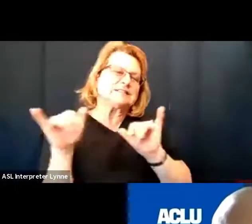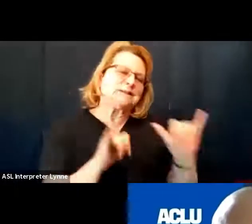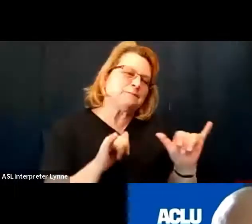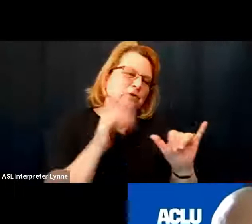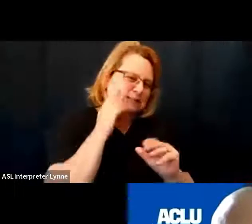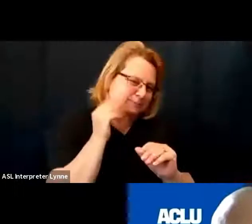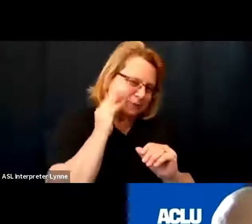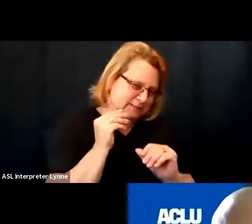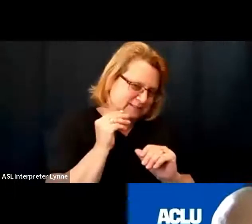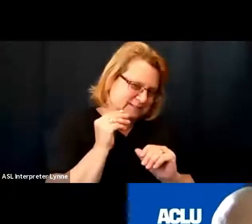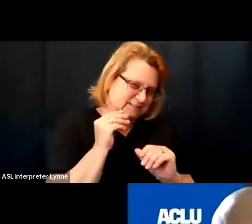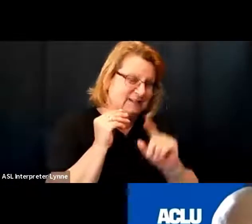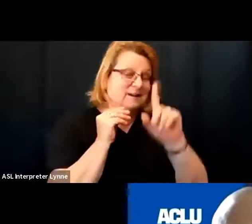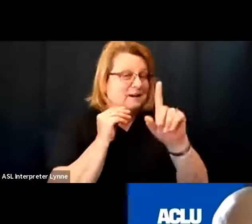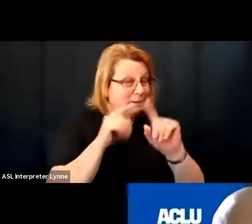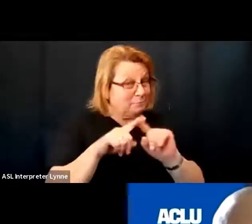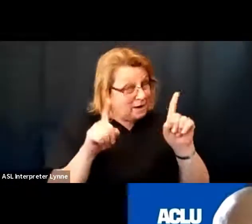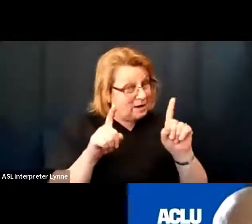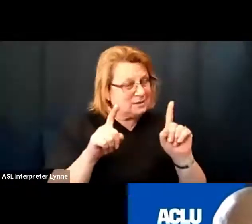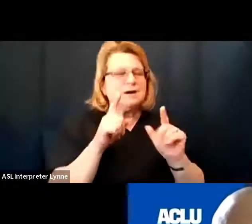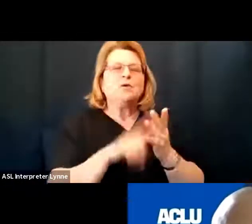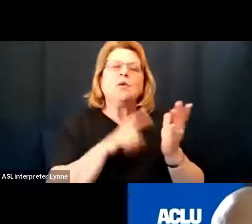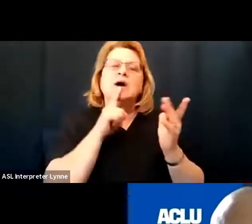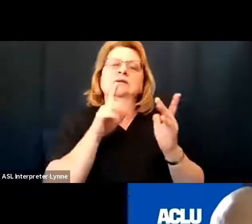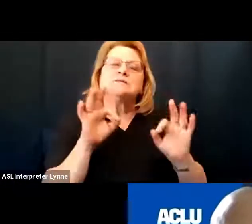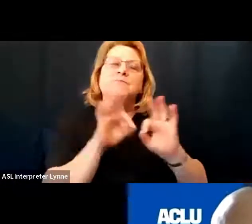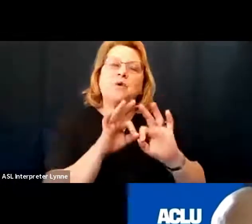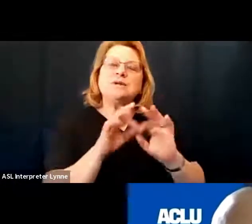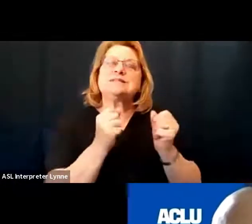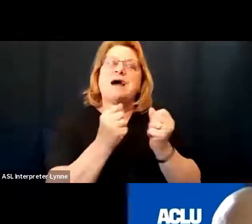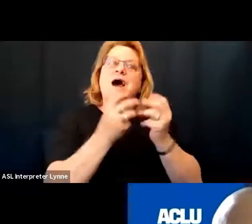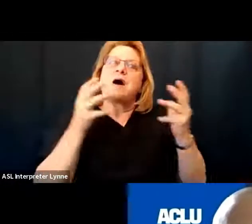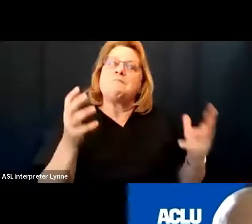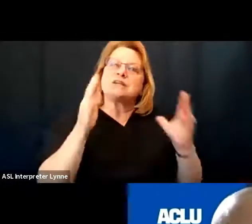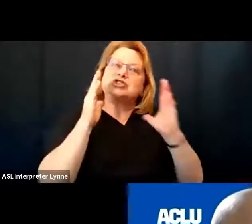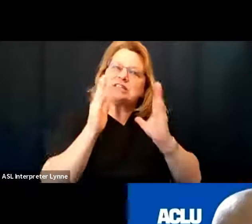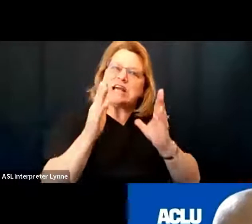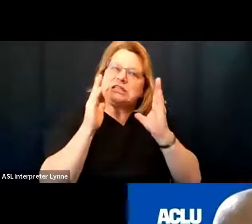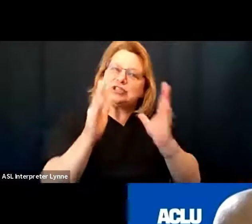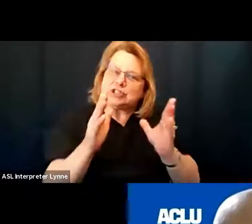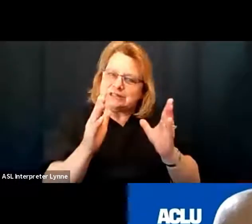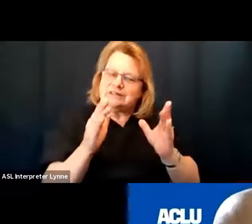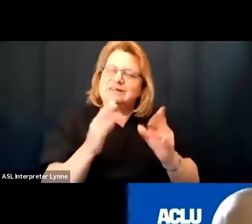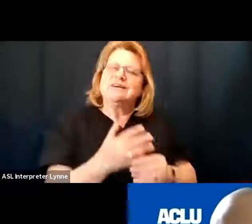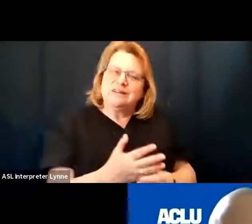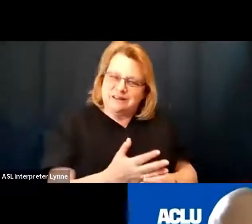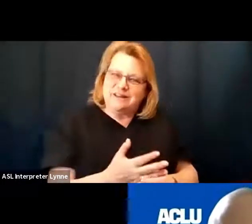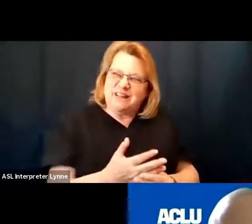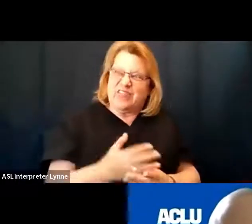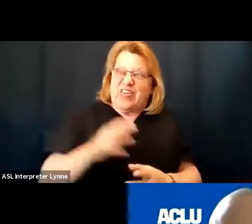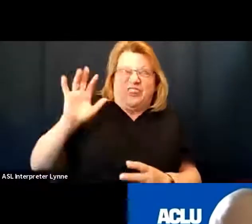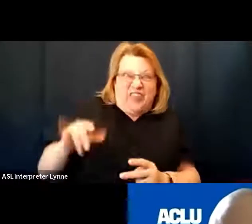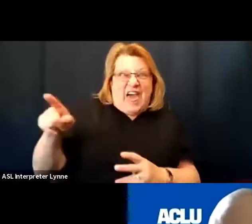region. However, what I think is notable is the amount of attention that this reporting has